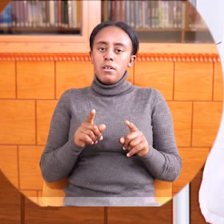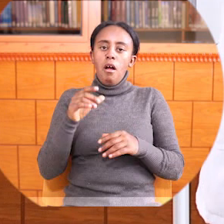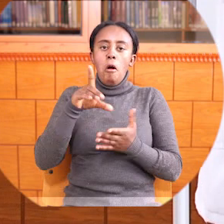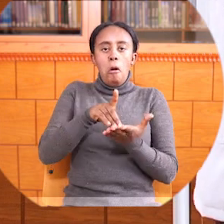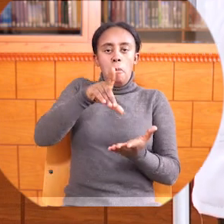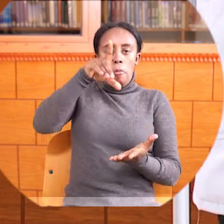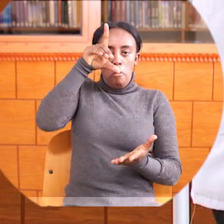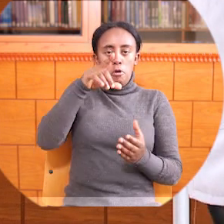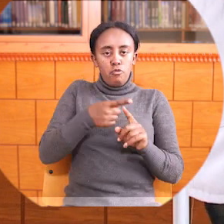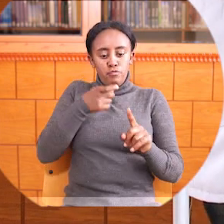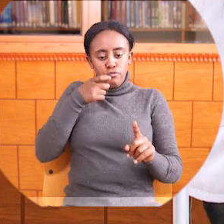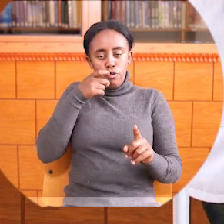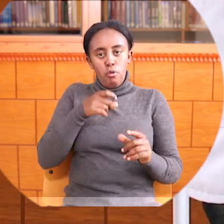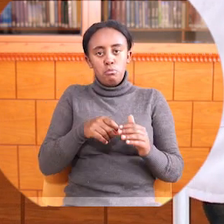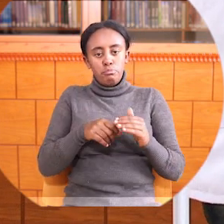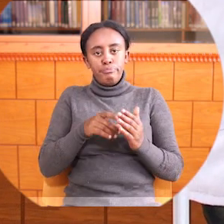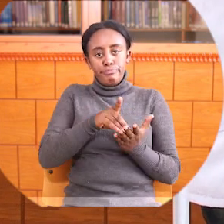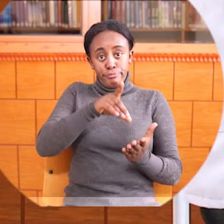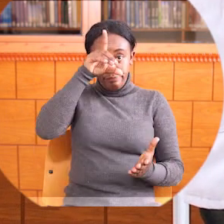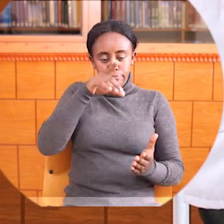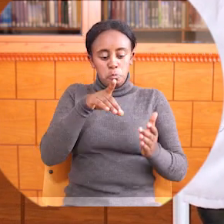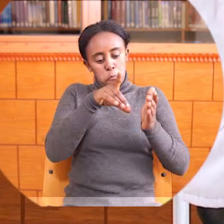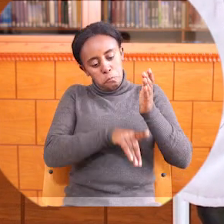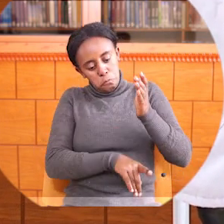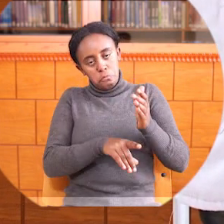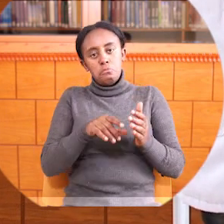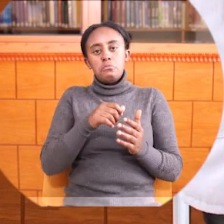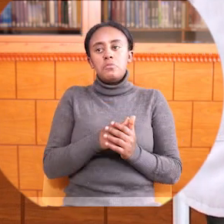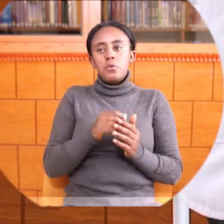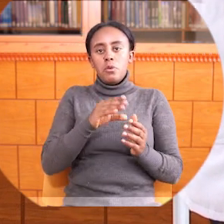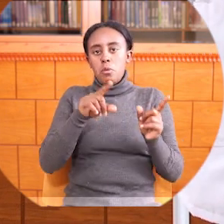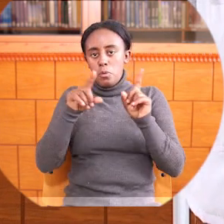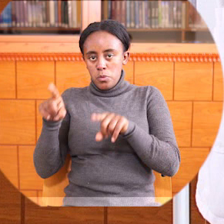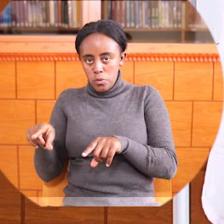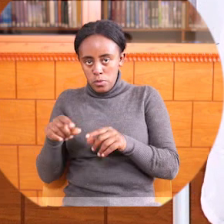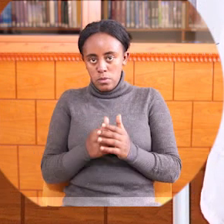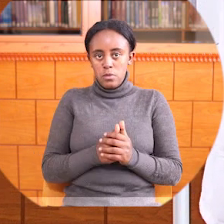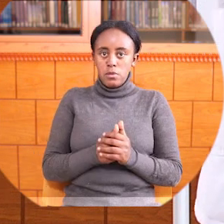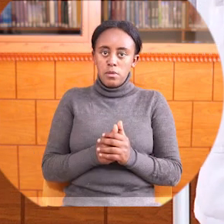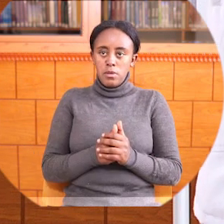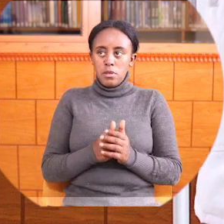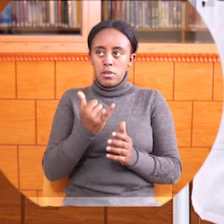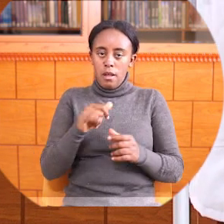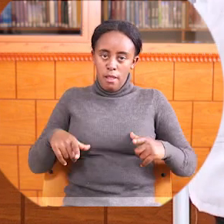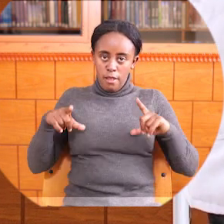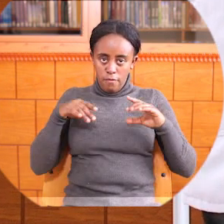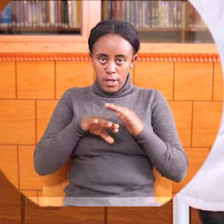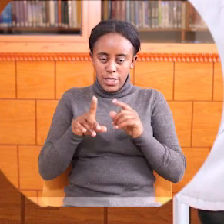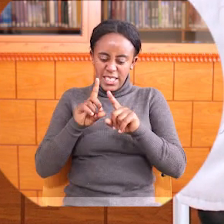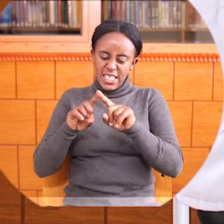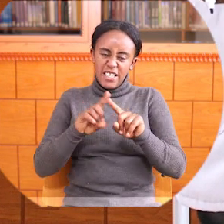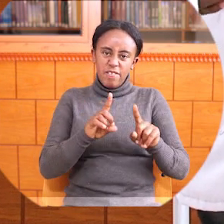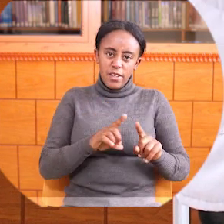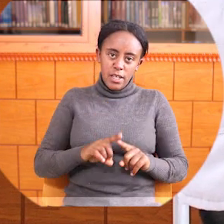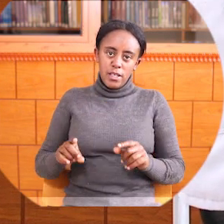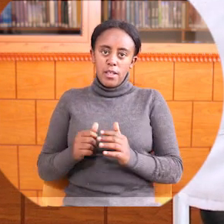altitude from the highland to lowland. And also they live in different